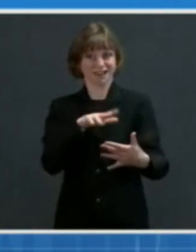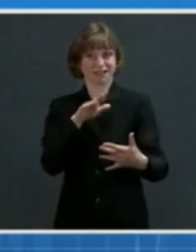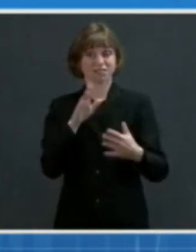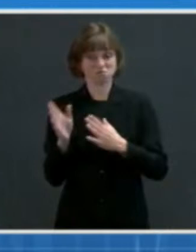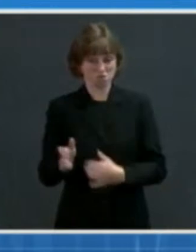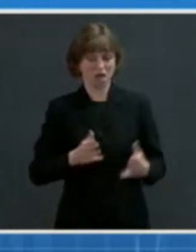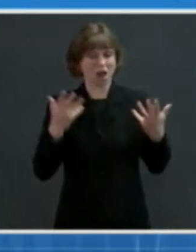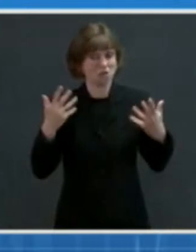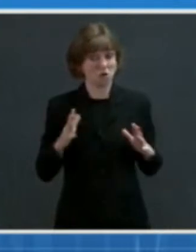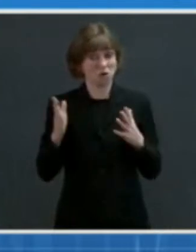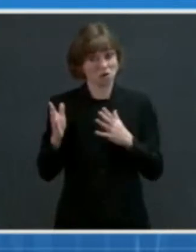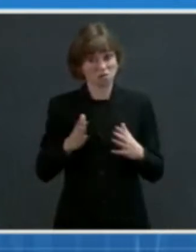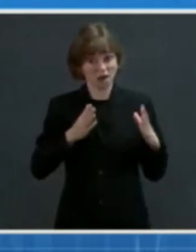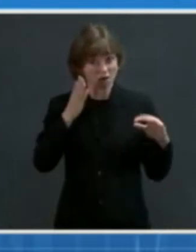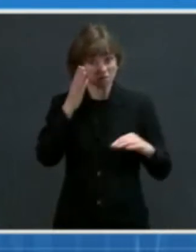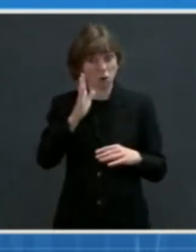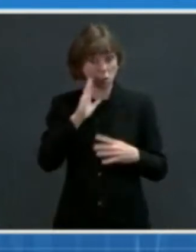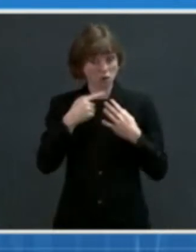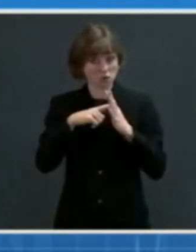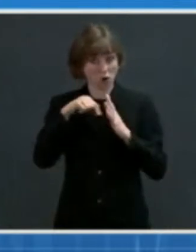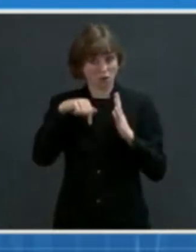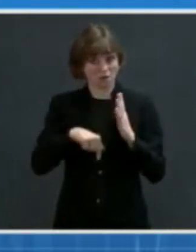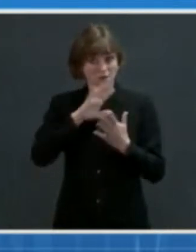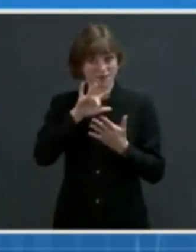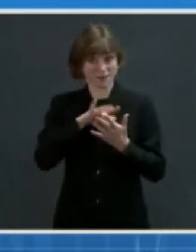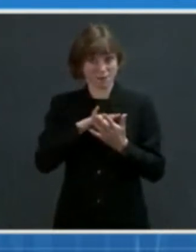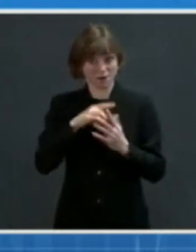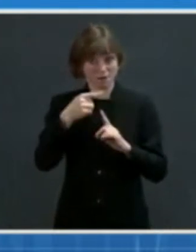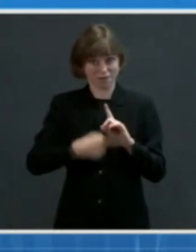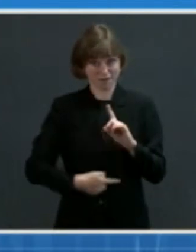begin in the middle of this month. And it will